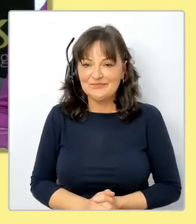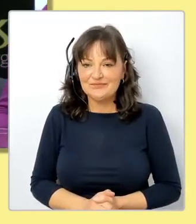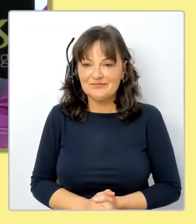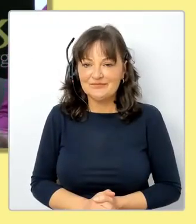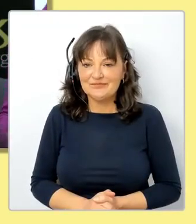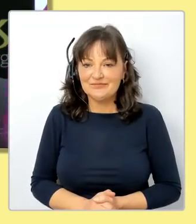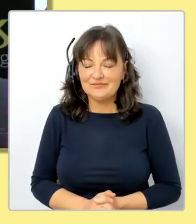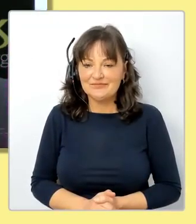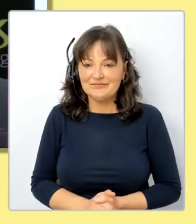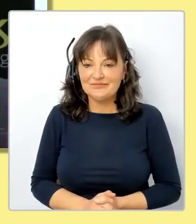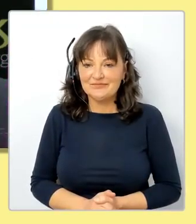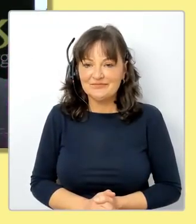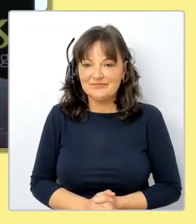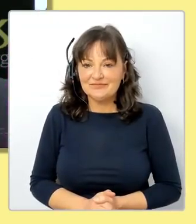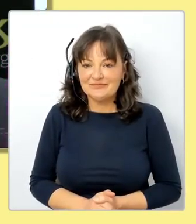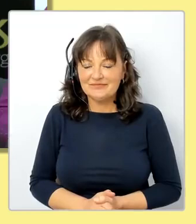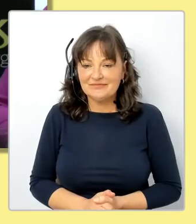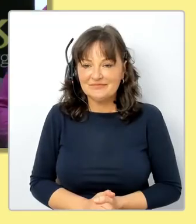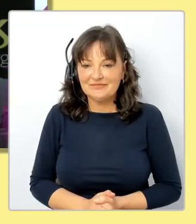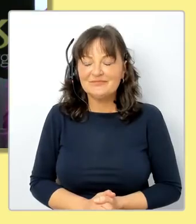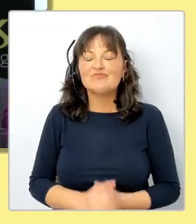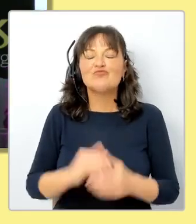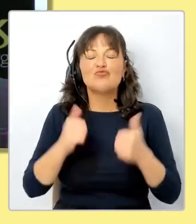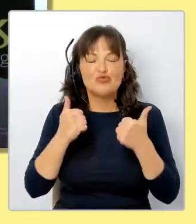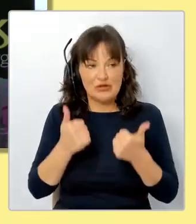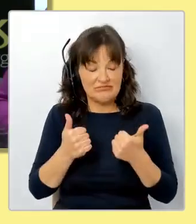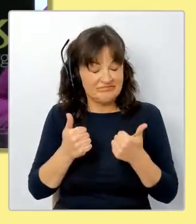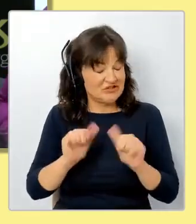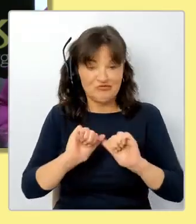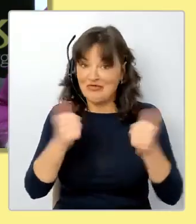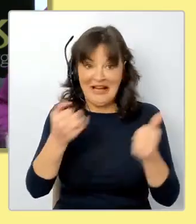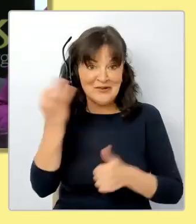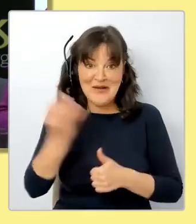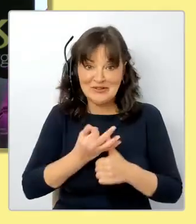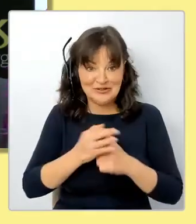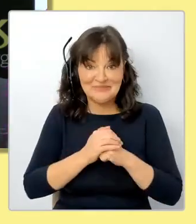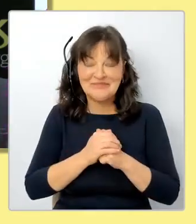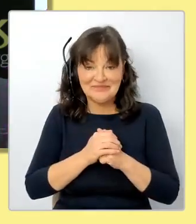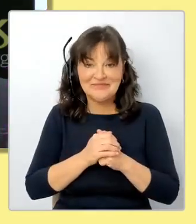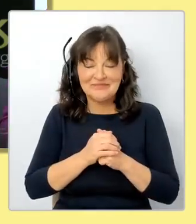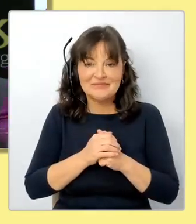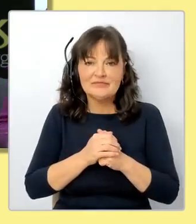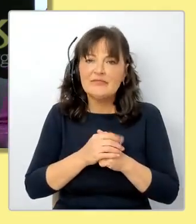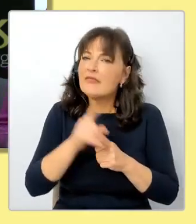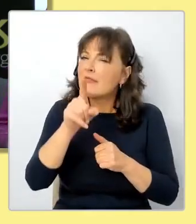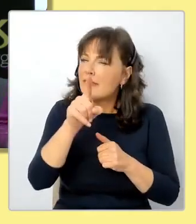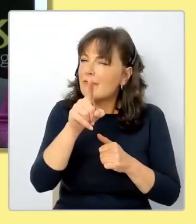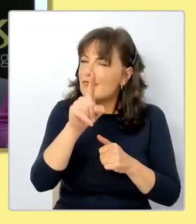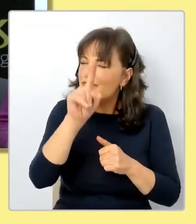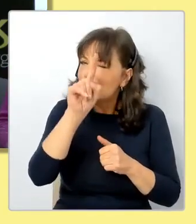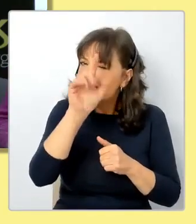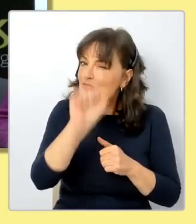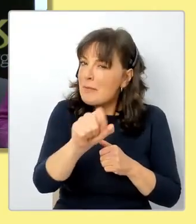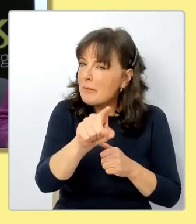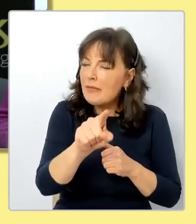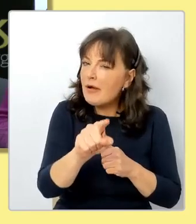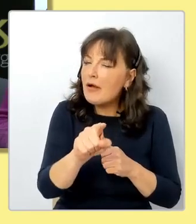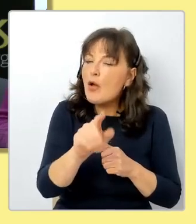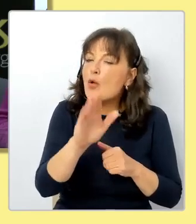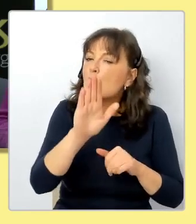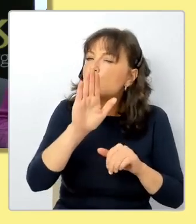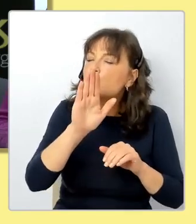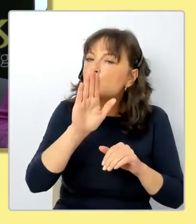Thanks, Paula, for the question. It's a great question. And remember, of course, we don't talk about the attainment gap. We talk